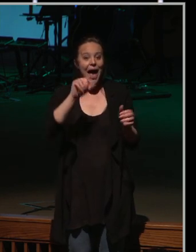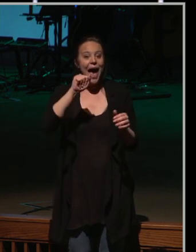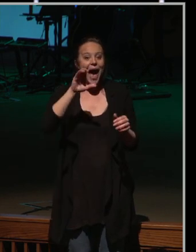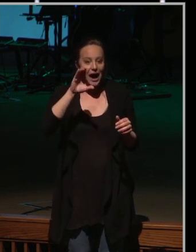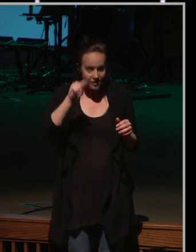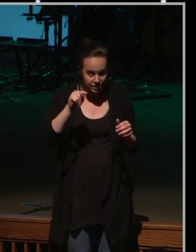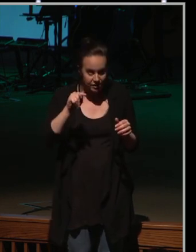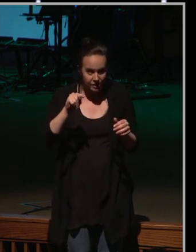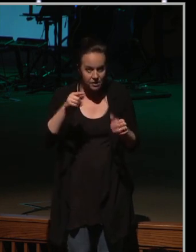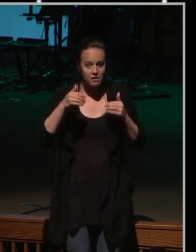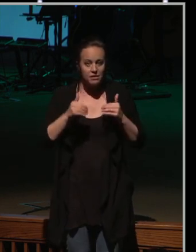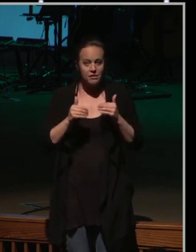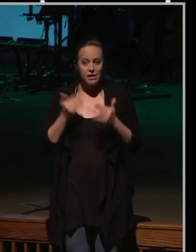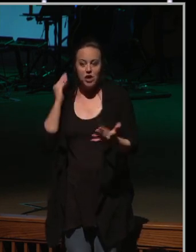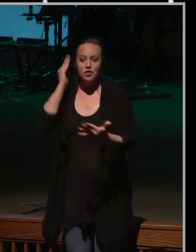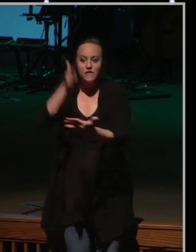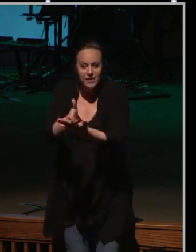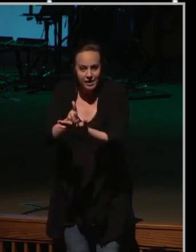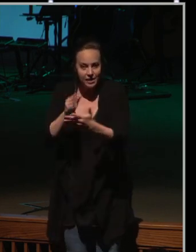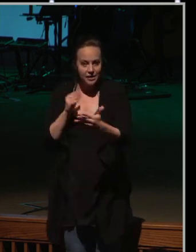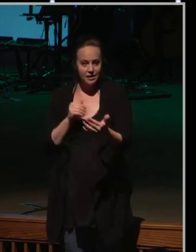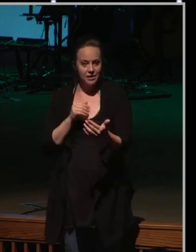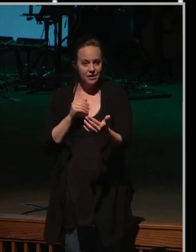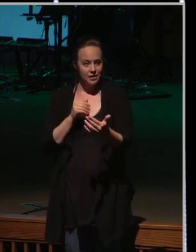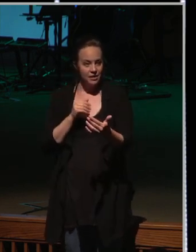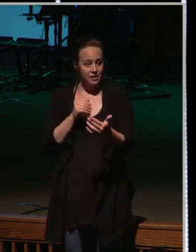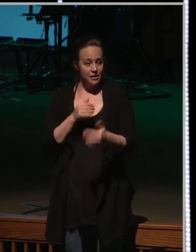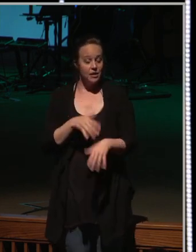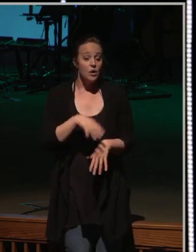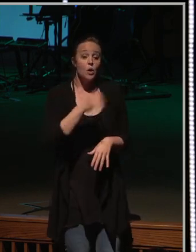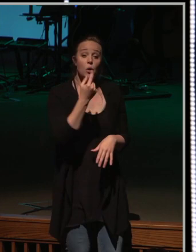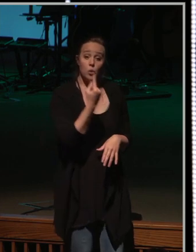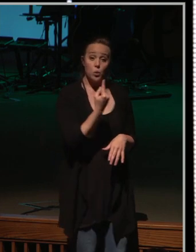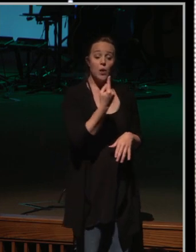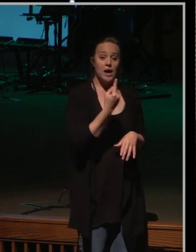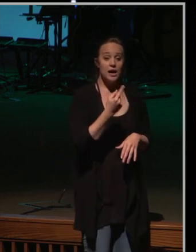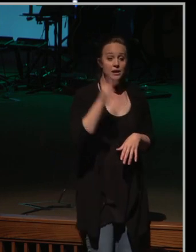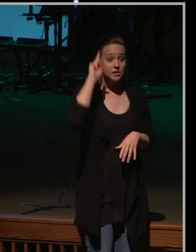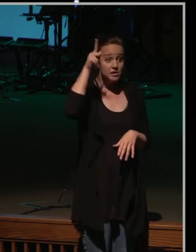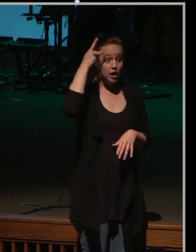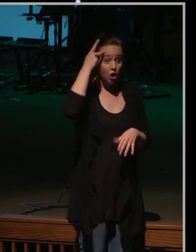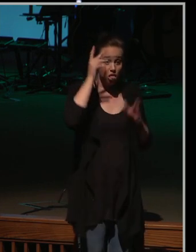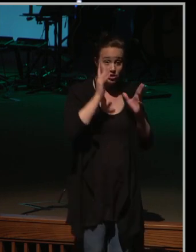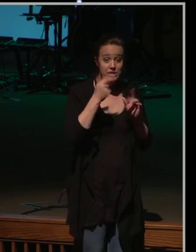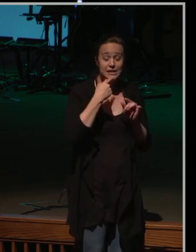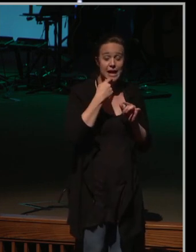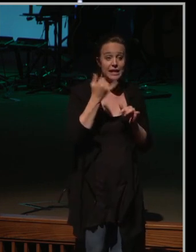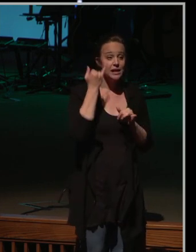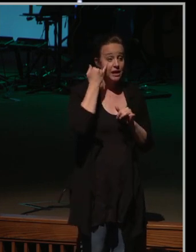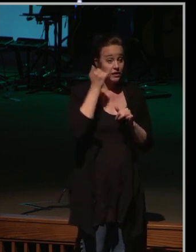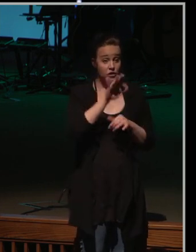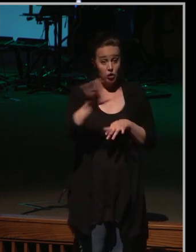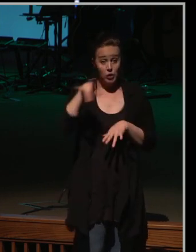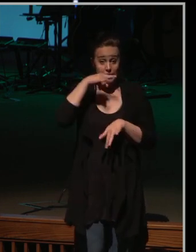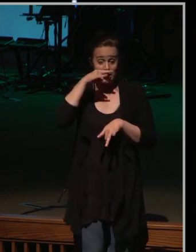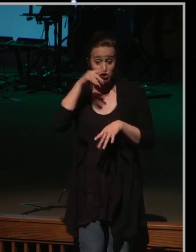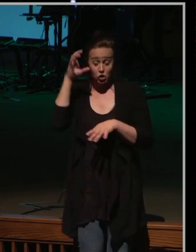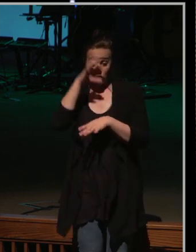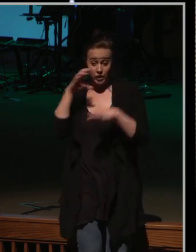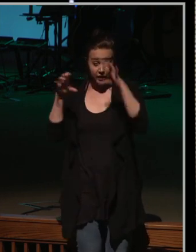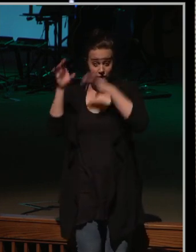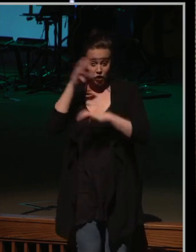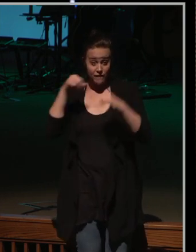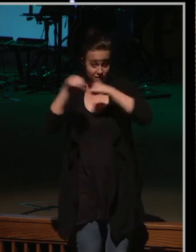Dr. Dobson, a child and family psychologist, has often said, if your kids come looking for a fight, maybe you need to give it to them.